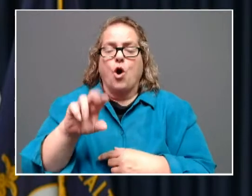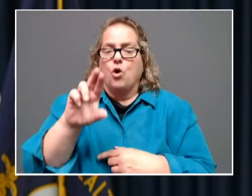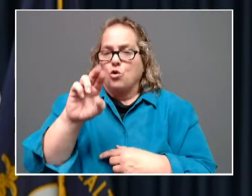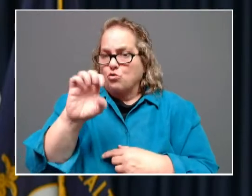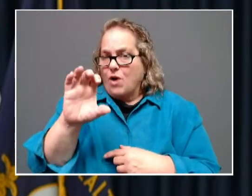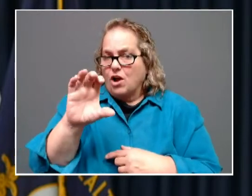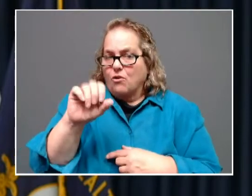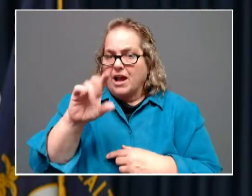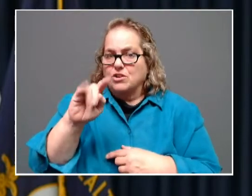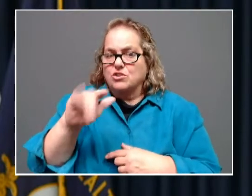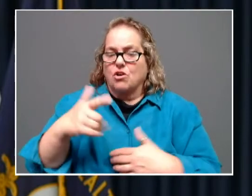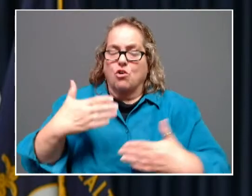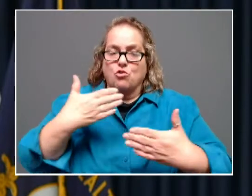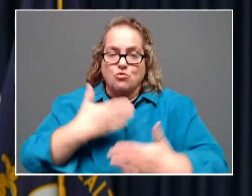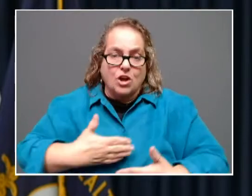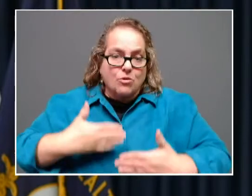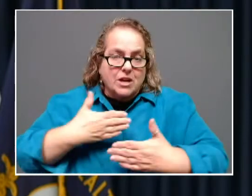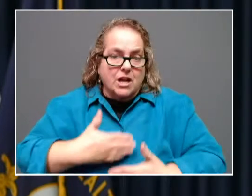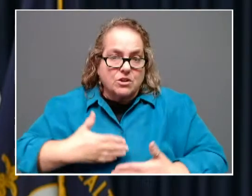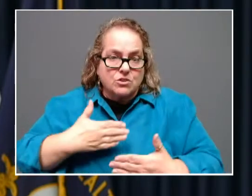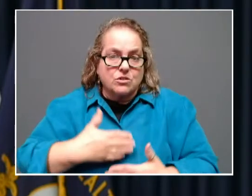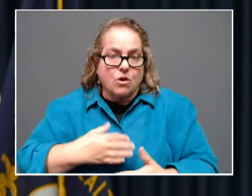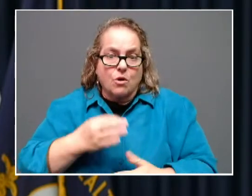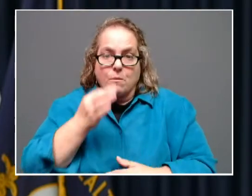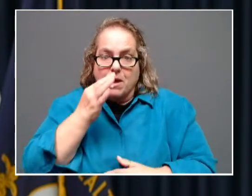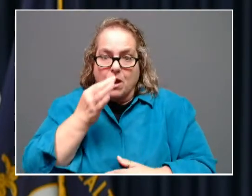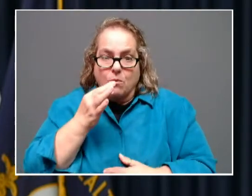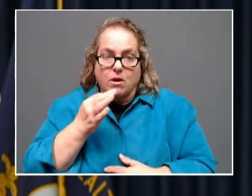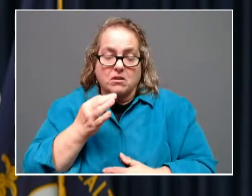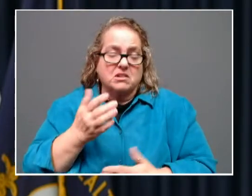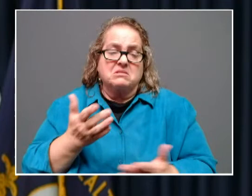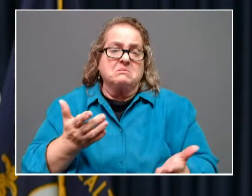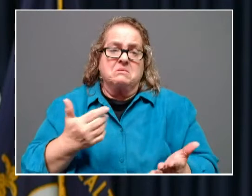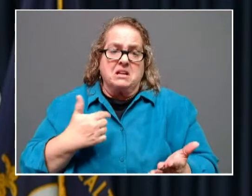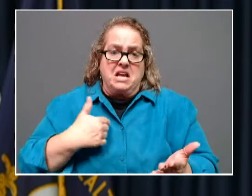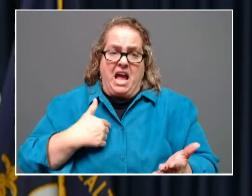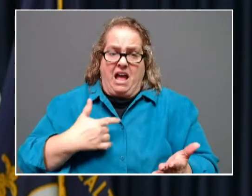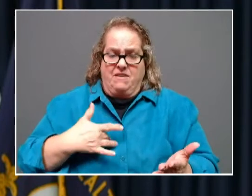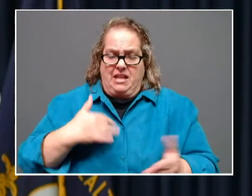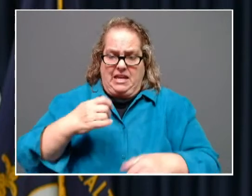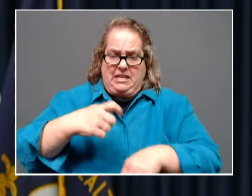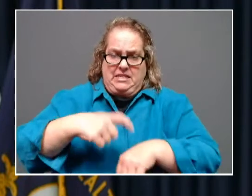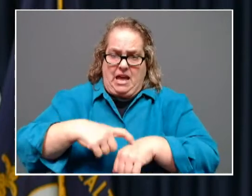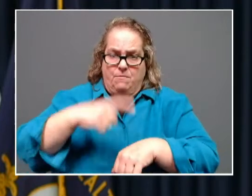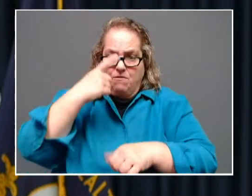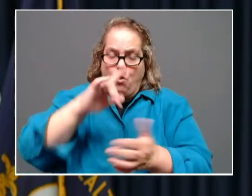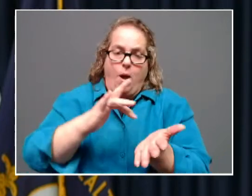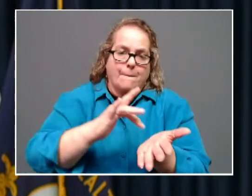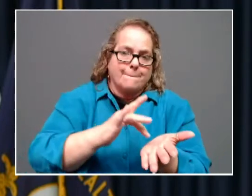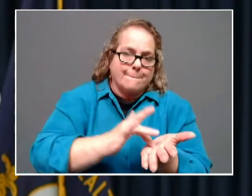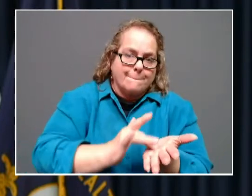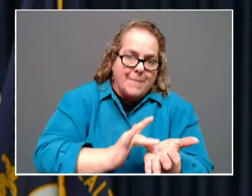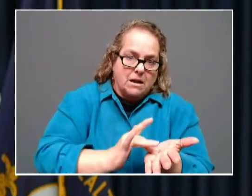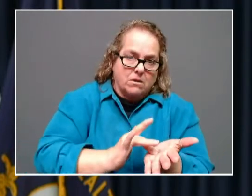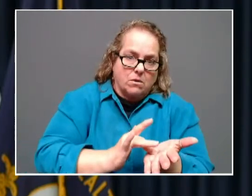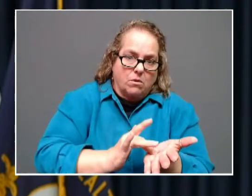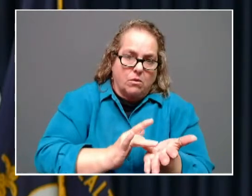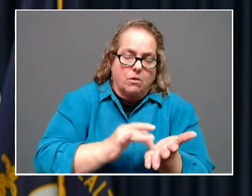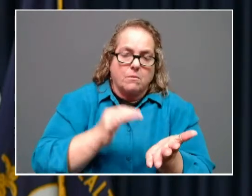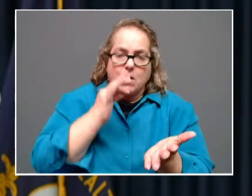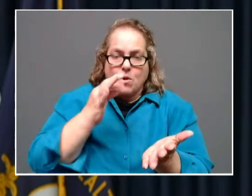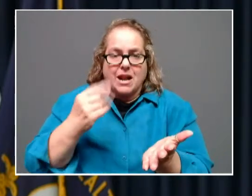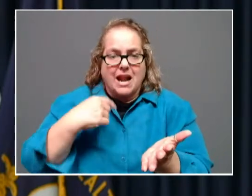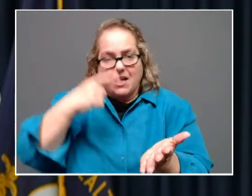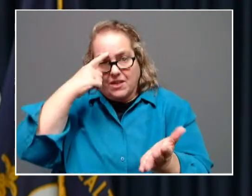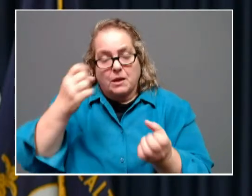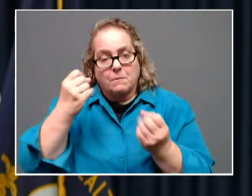Well, I believe that it's time for medicinal marijuana. I think that many states and